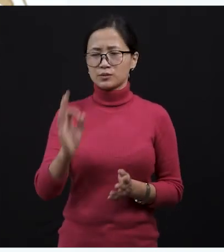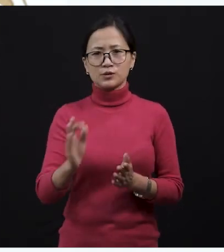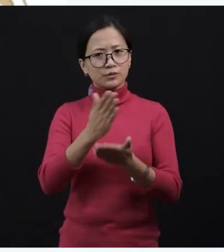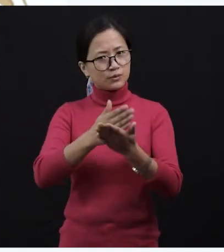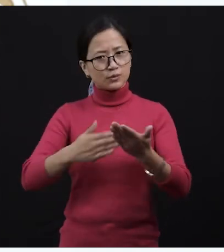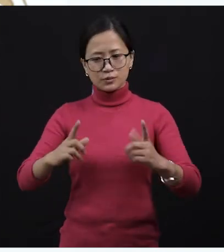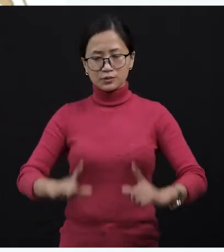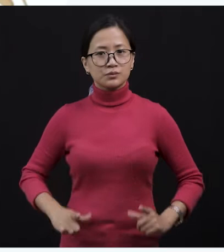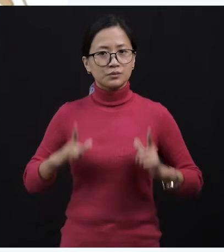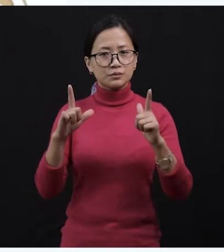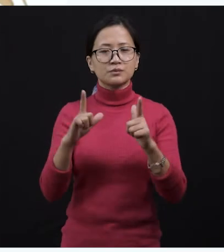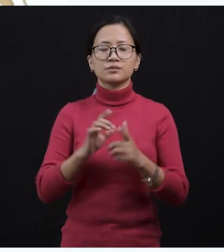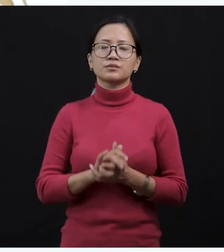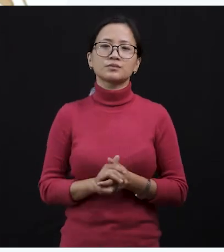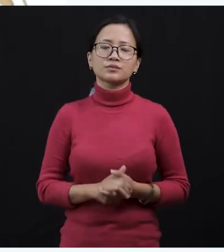life,